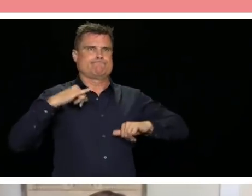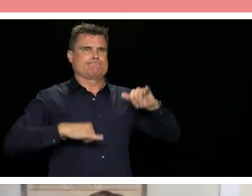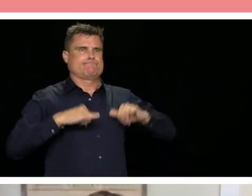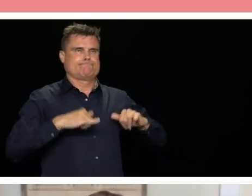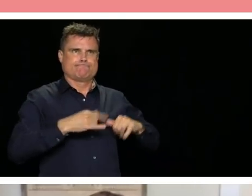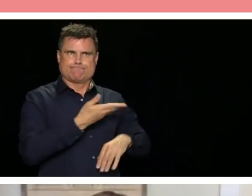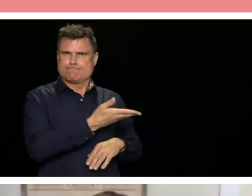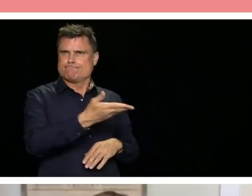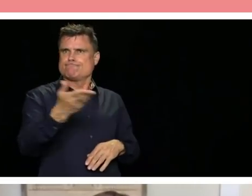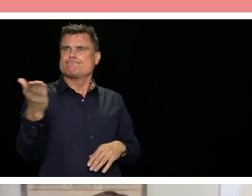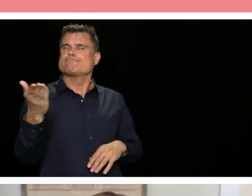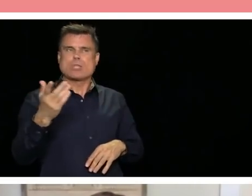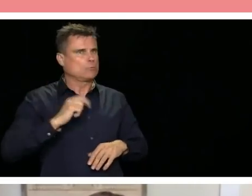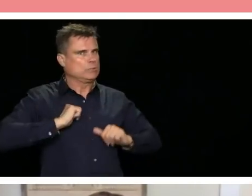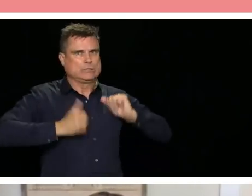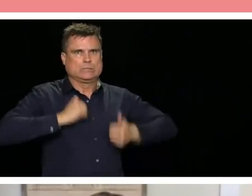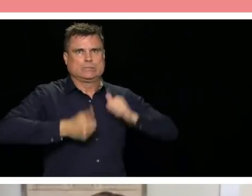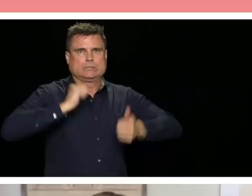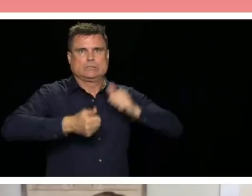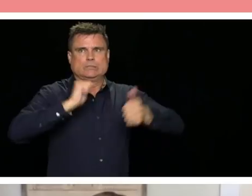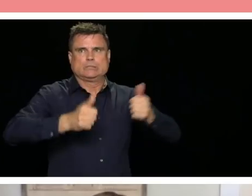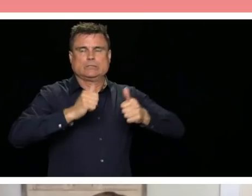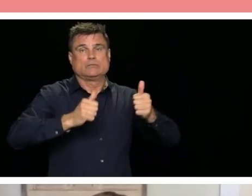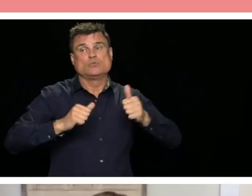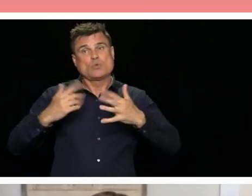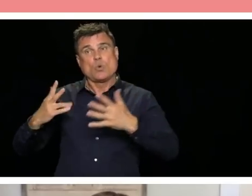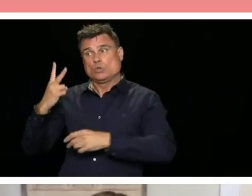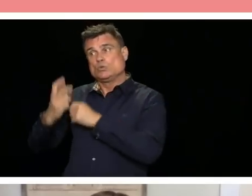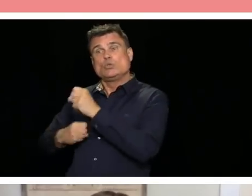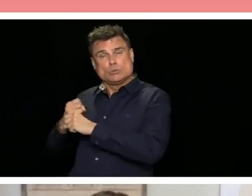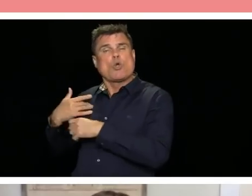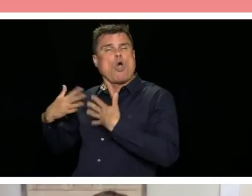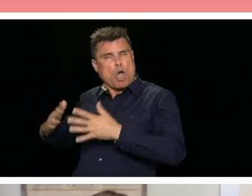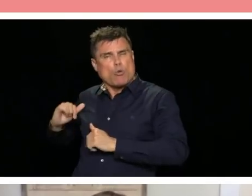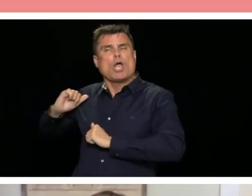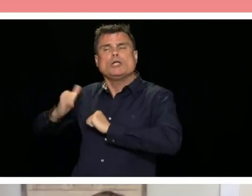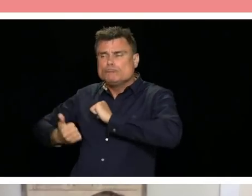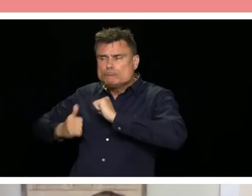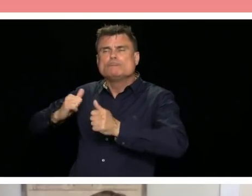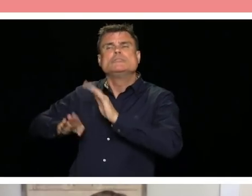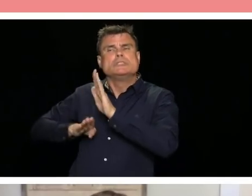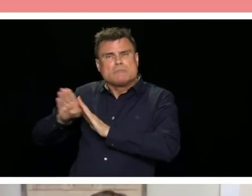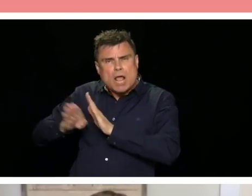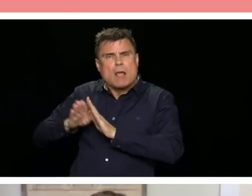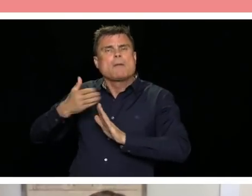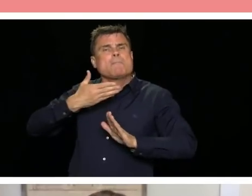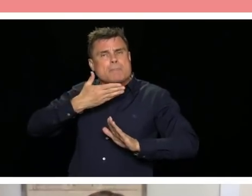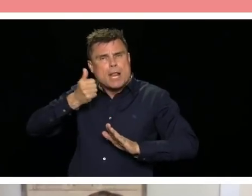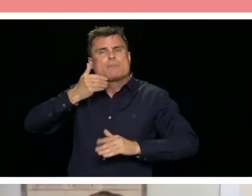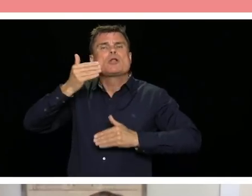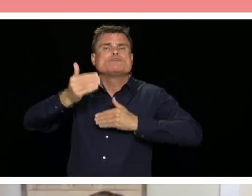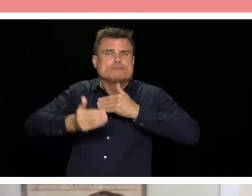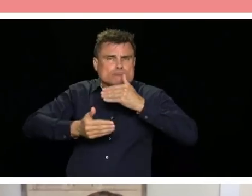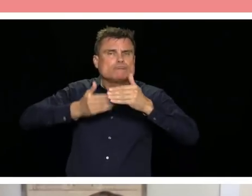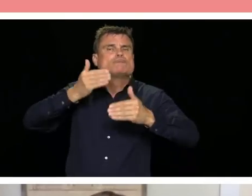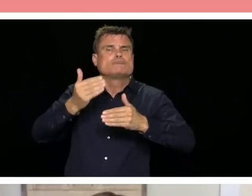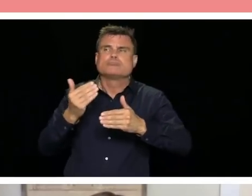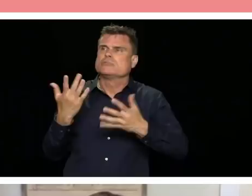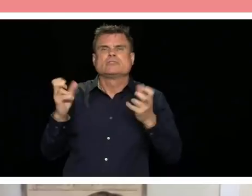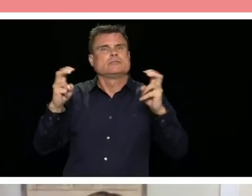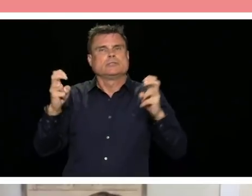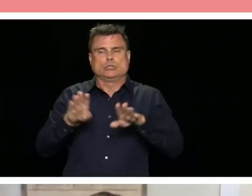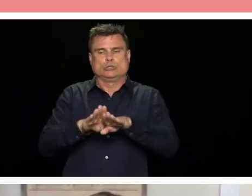quality, and accessibility of childcare services for BC families as a start to pave a way to a